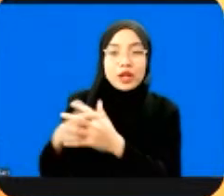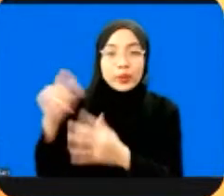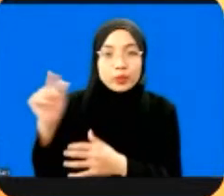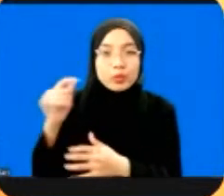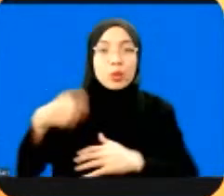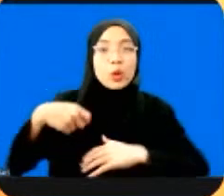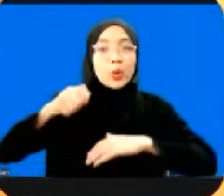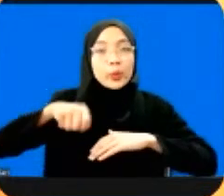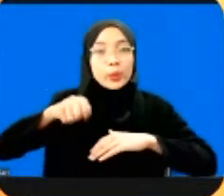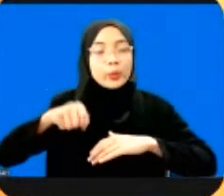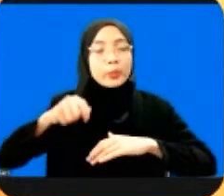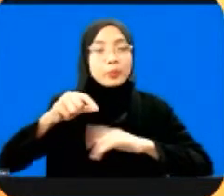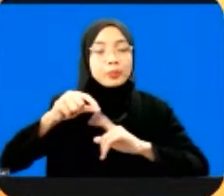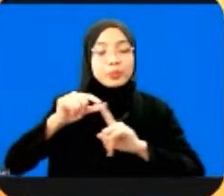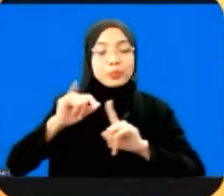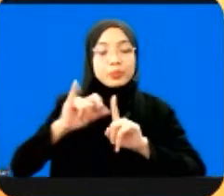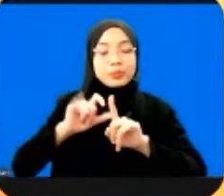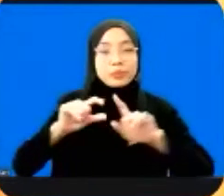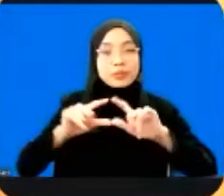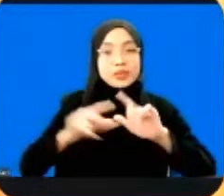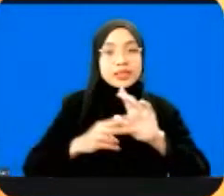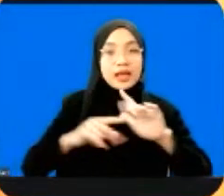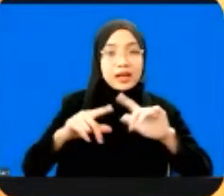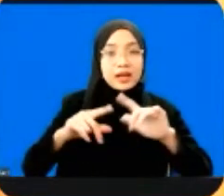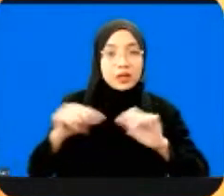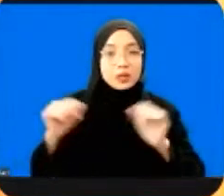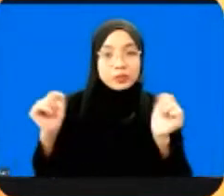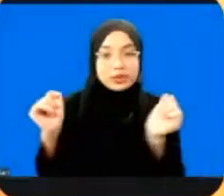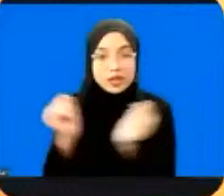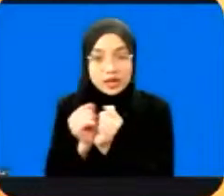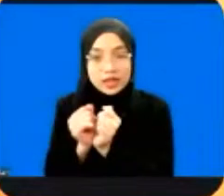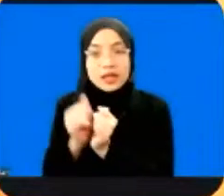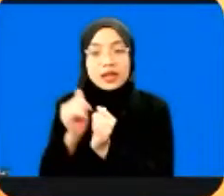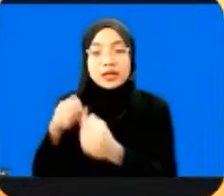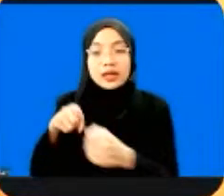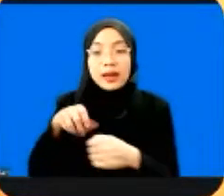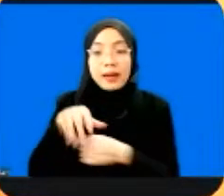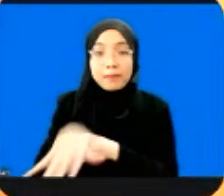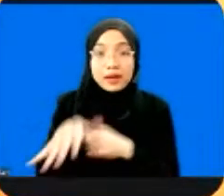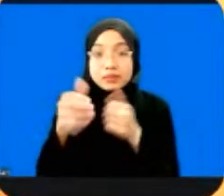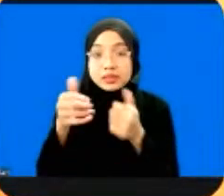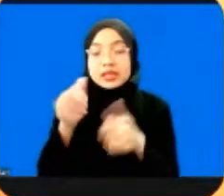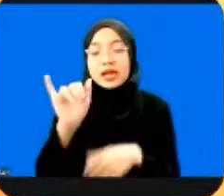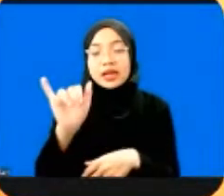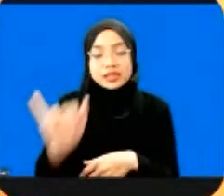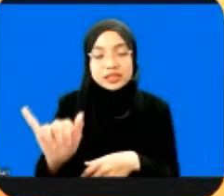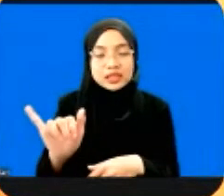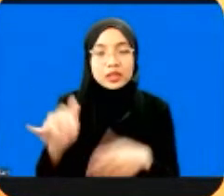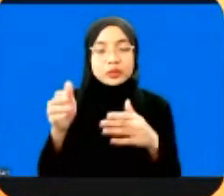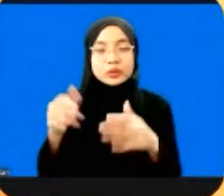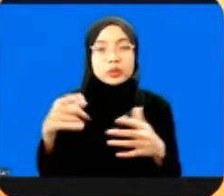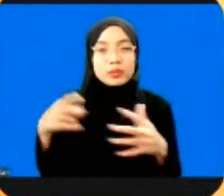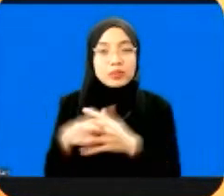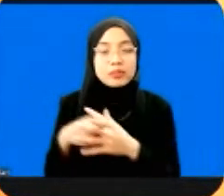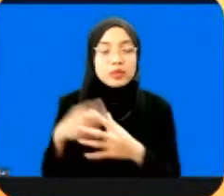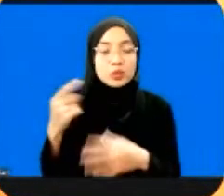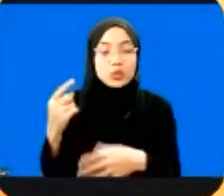also adversely impact, can have adverse impact on the election, because